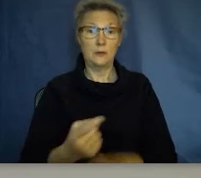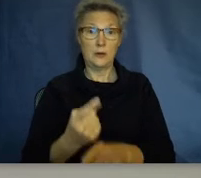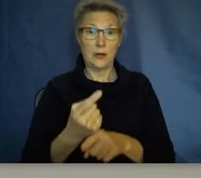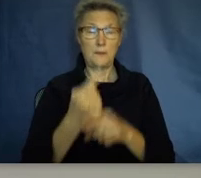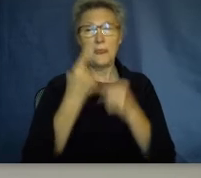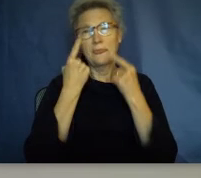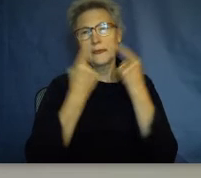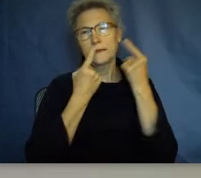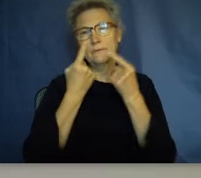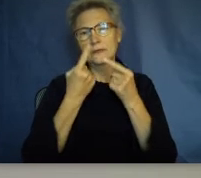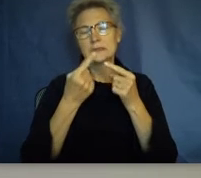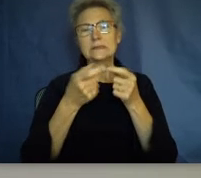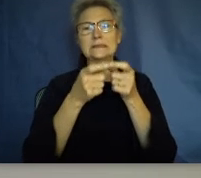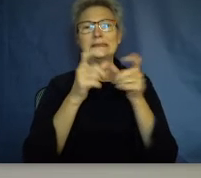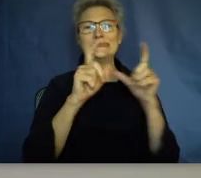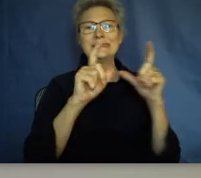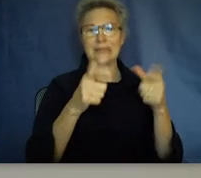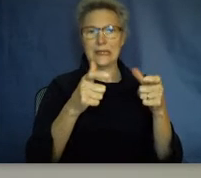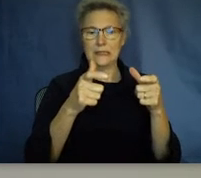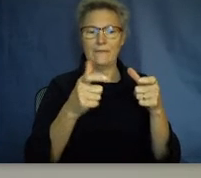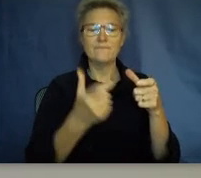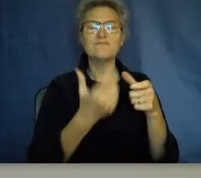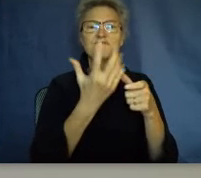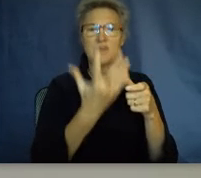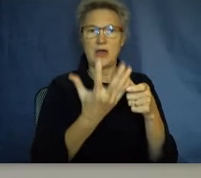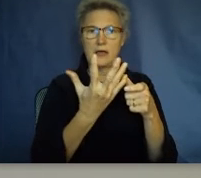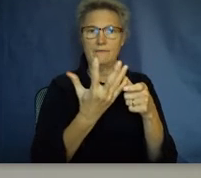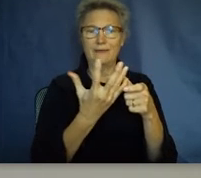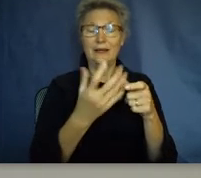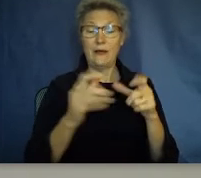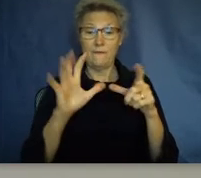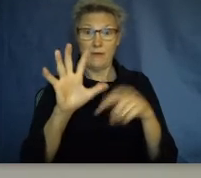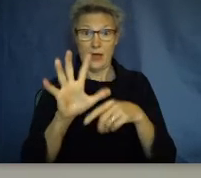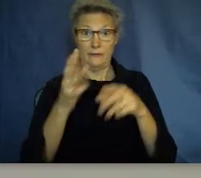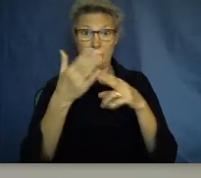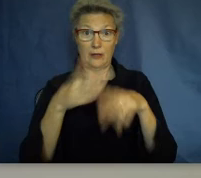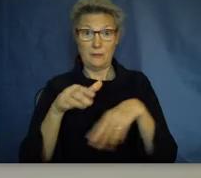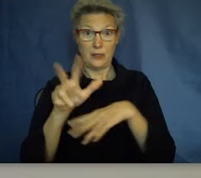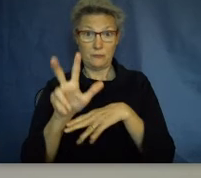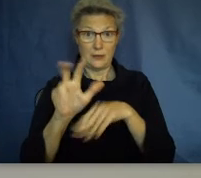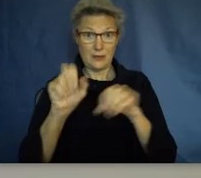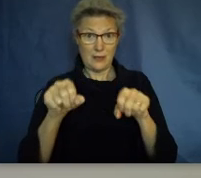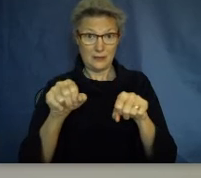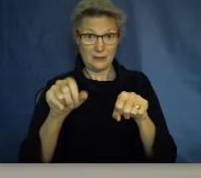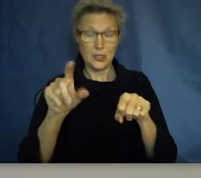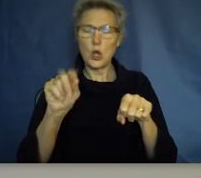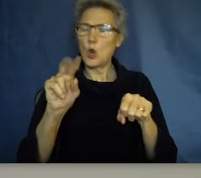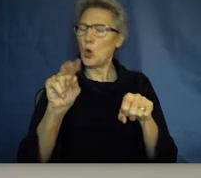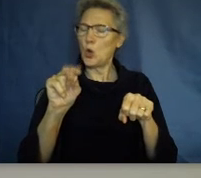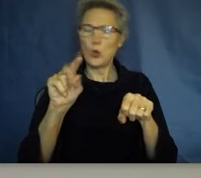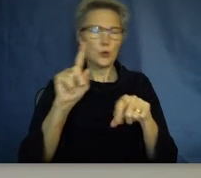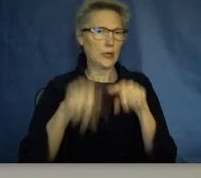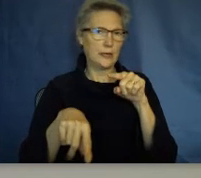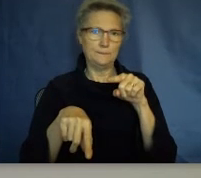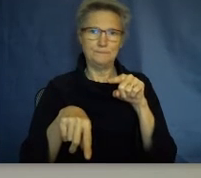I'm going to think of this set of 5. Is 5 divisible by 3? No, it's